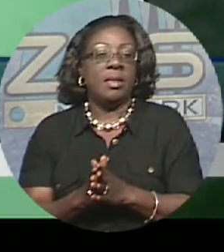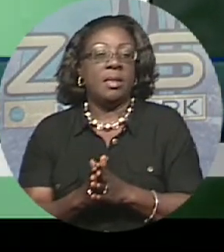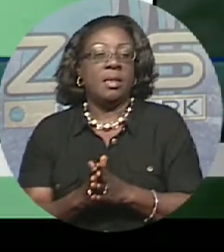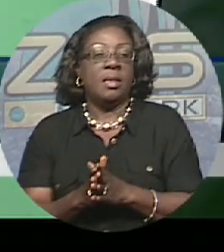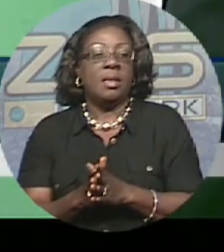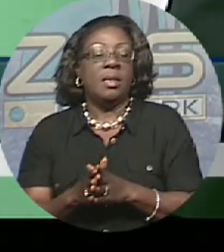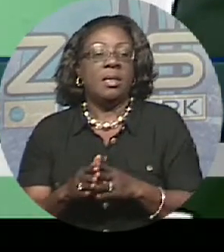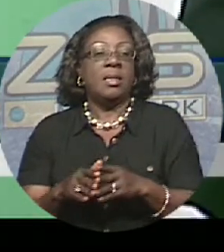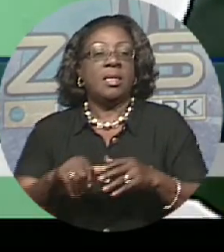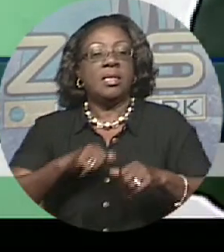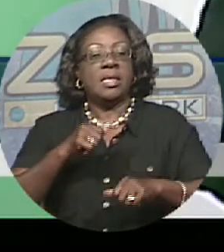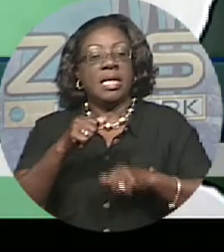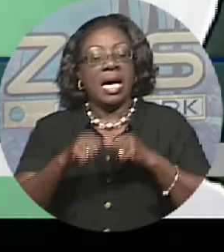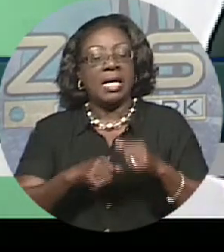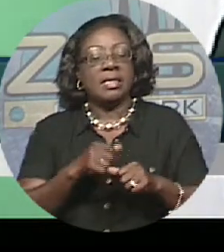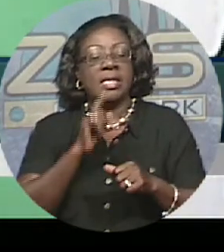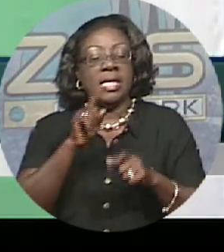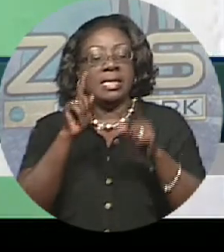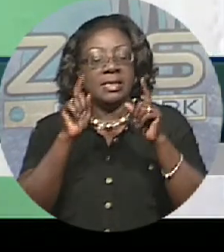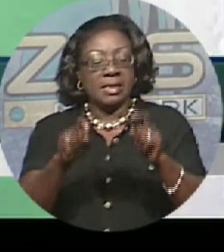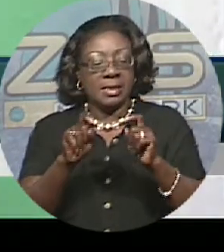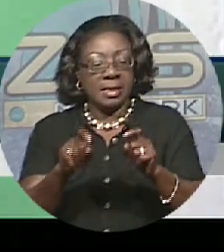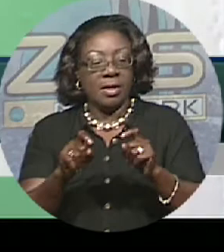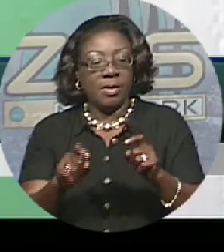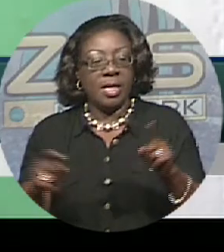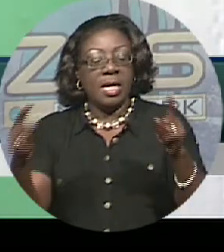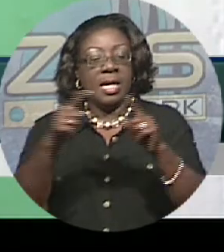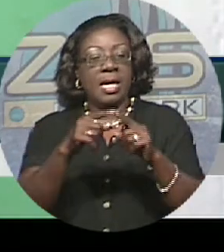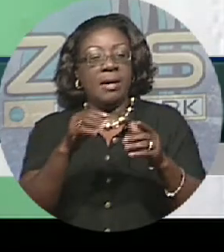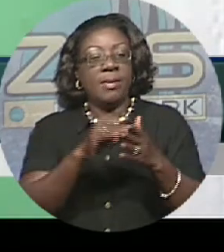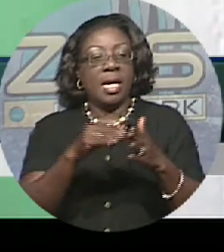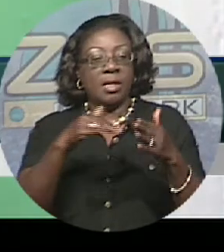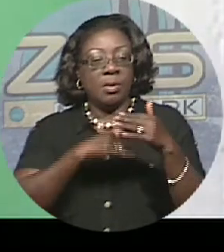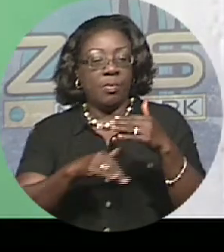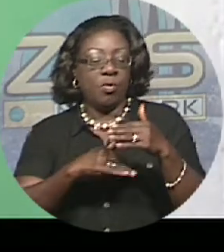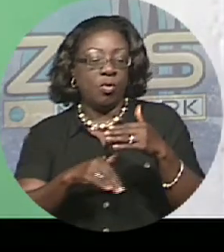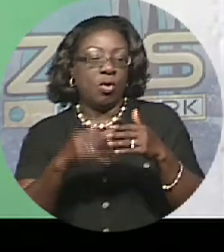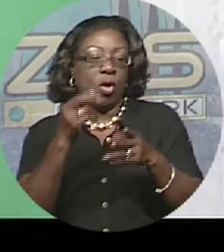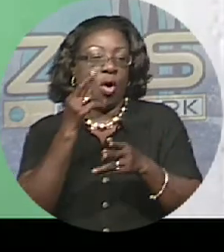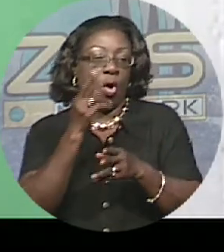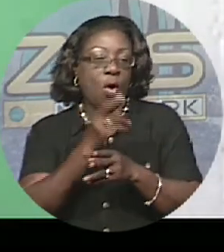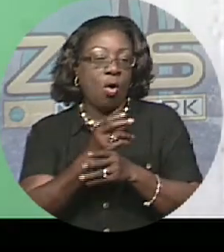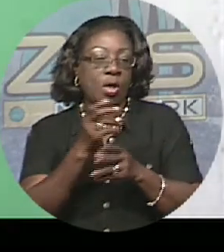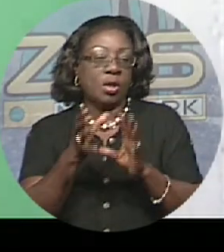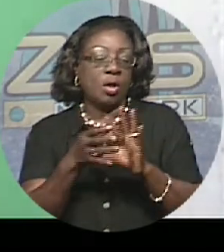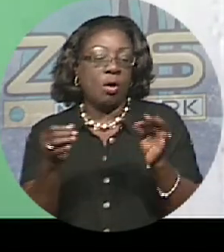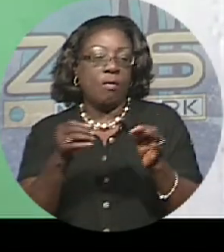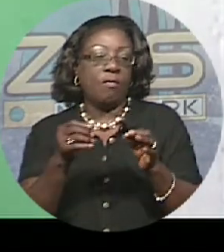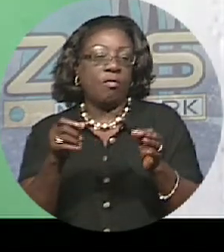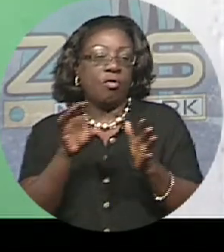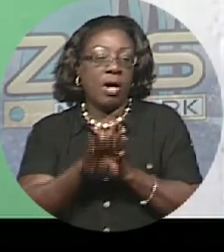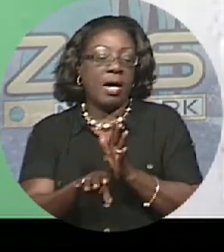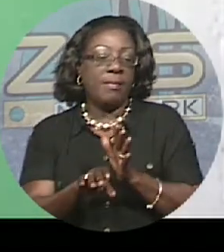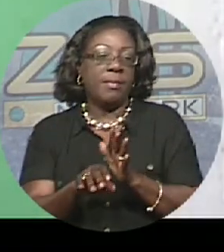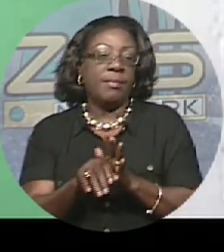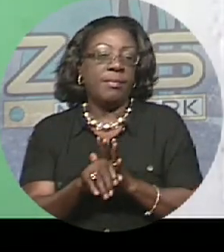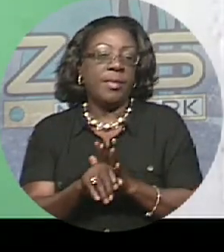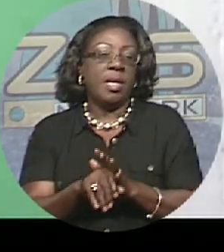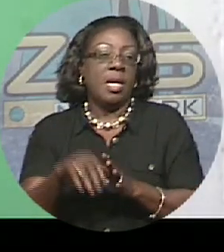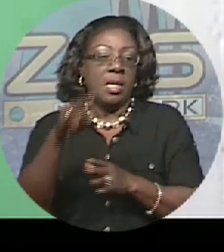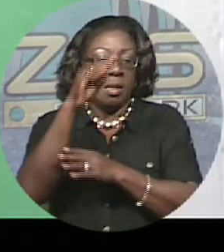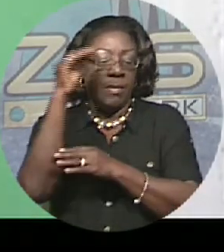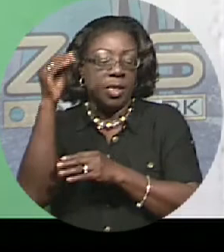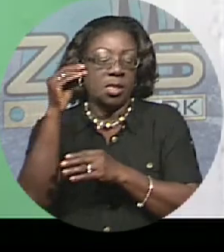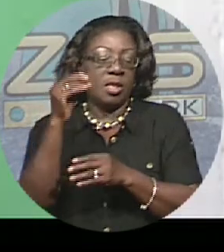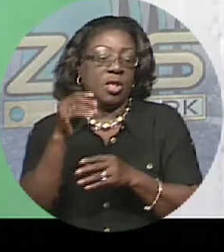sustained action is necessary, aimed at the root causes of crime, not window dressing. The Minister's